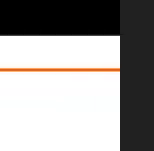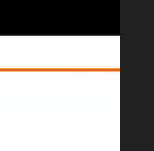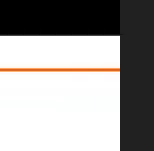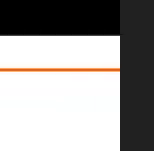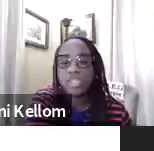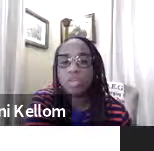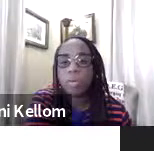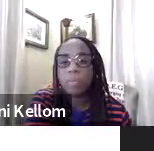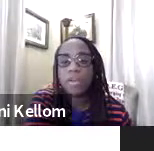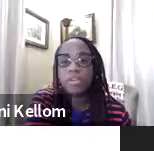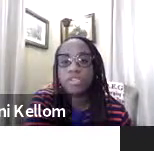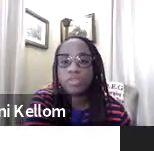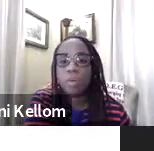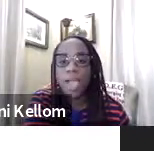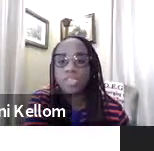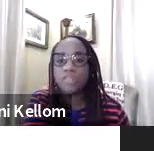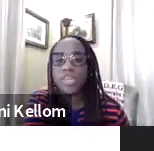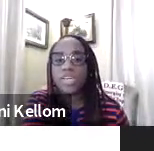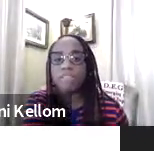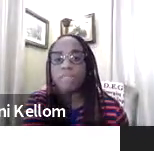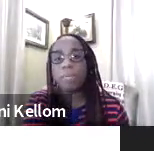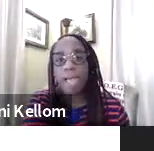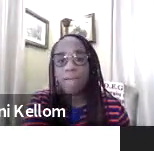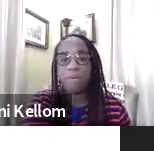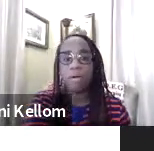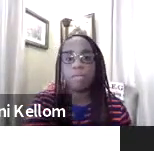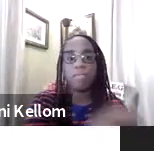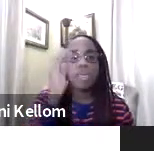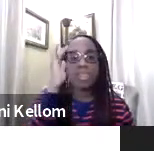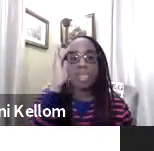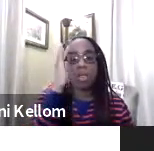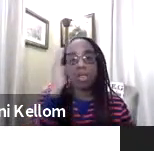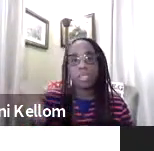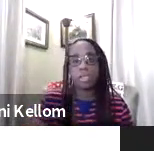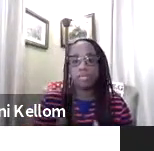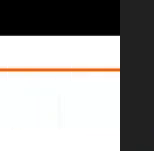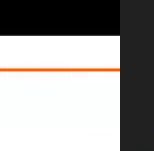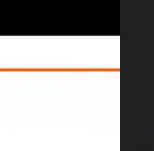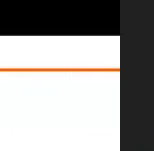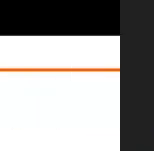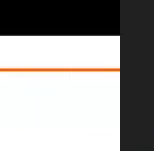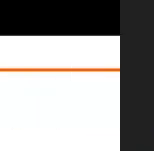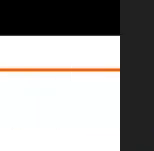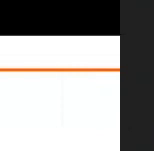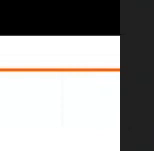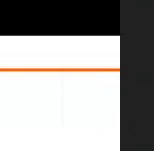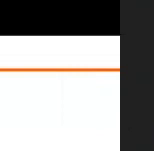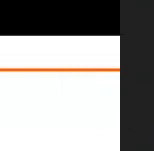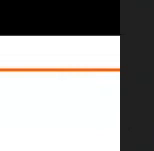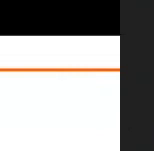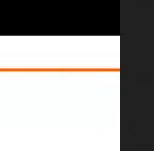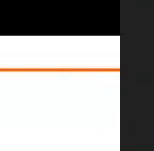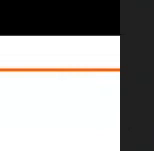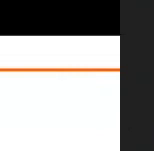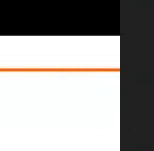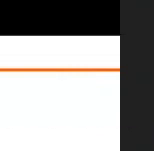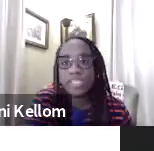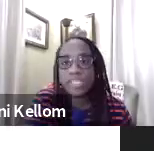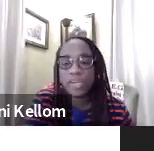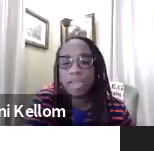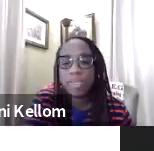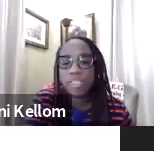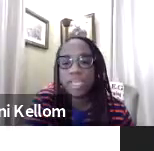the public watching who would prefer to watch via a different platform than they currently are using, please visit our social media